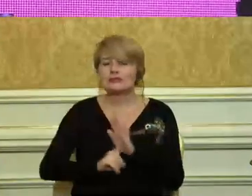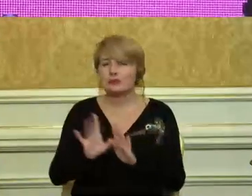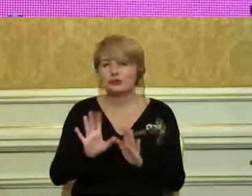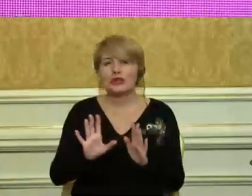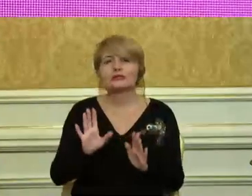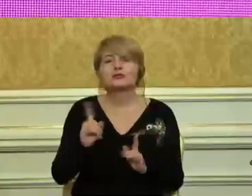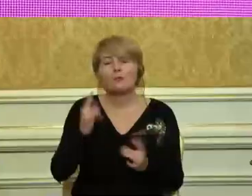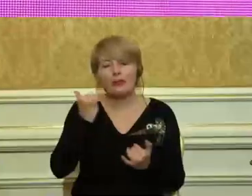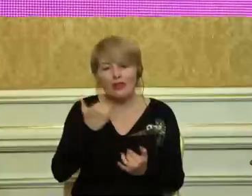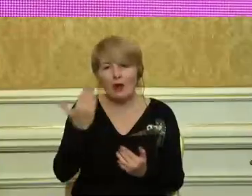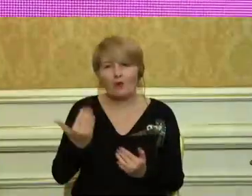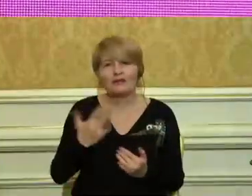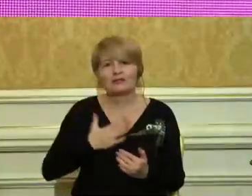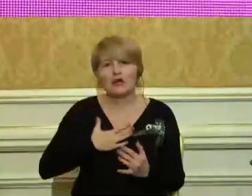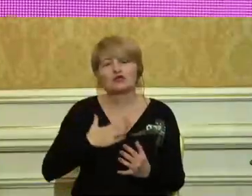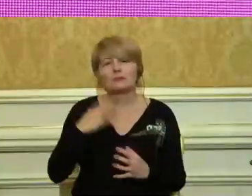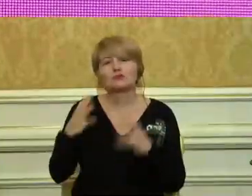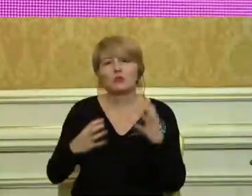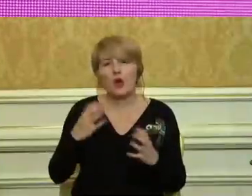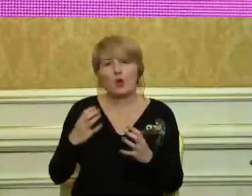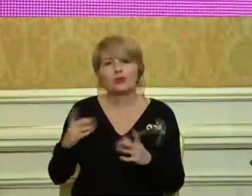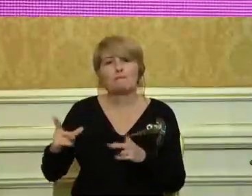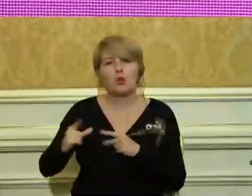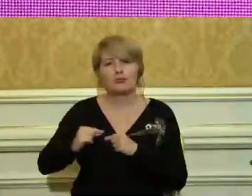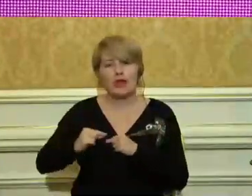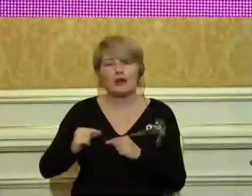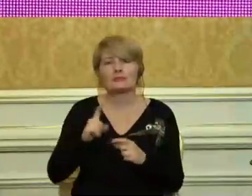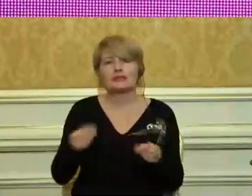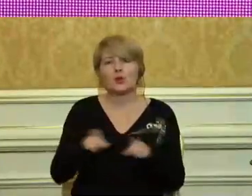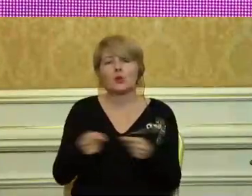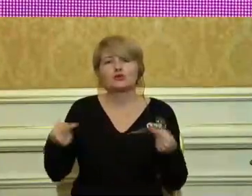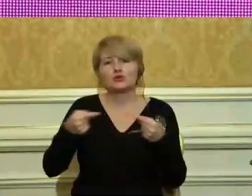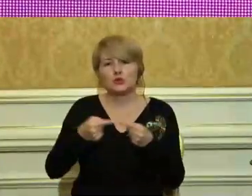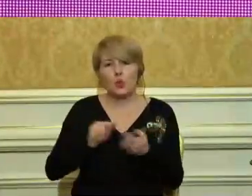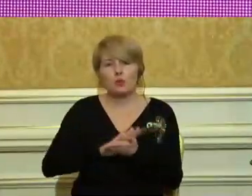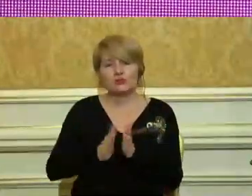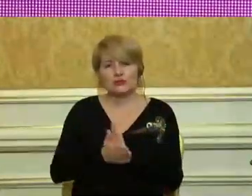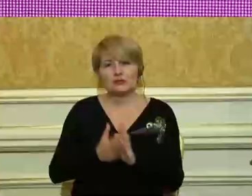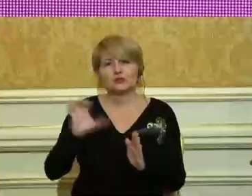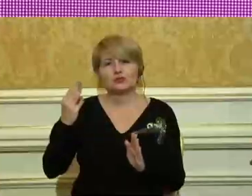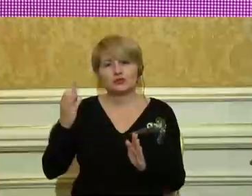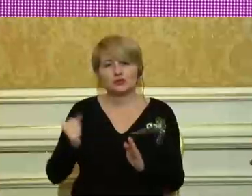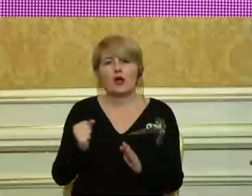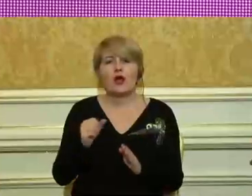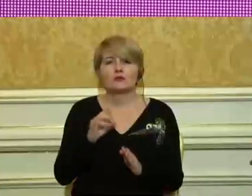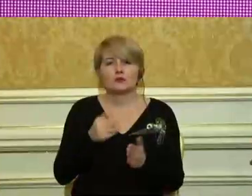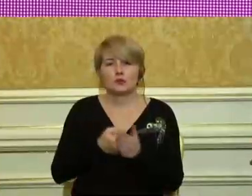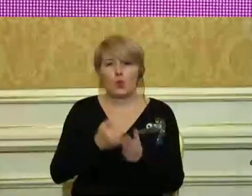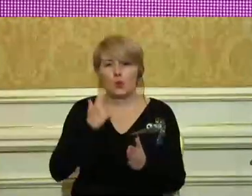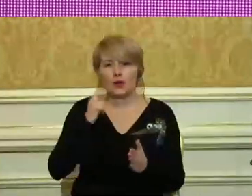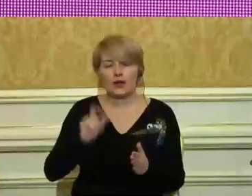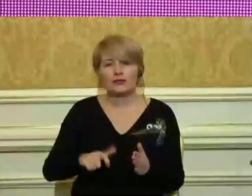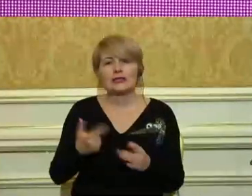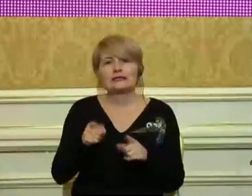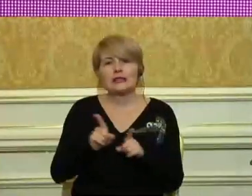cannot stop to express my special thanks for and thanks to our international partners, especially for the